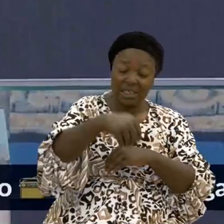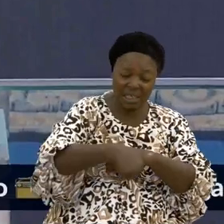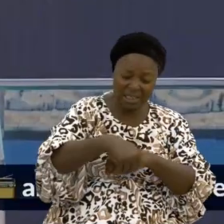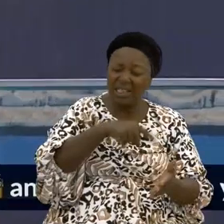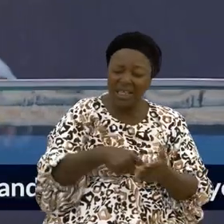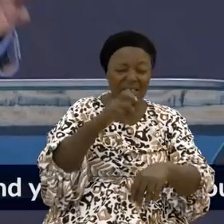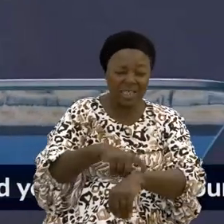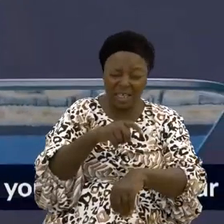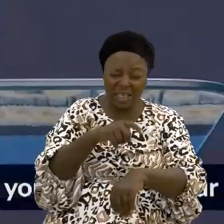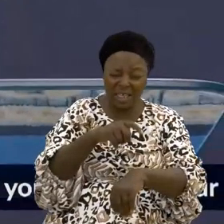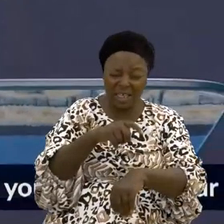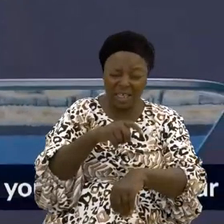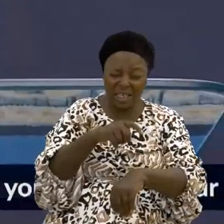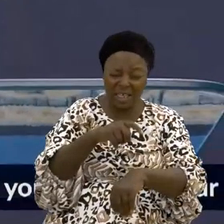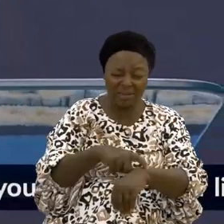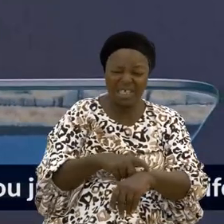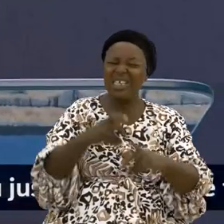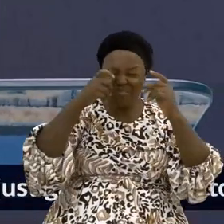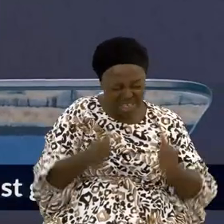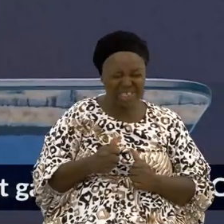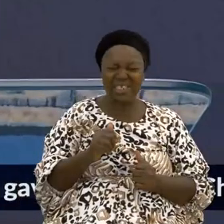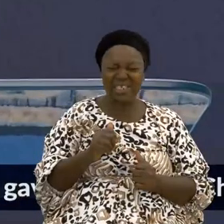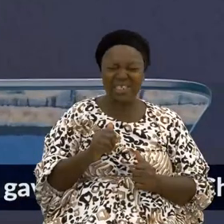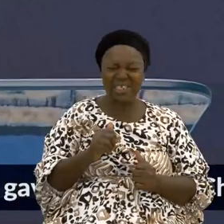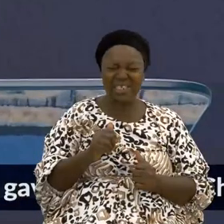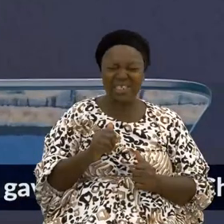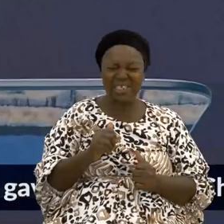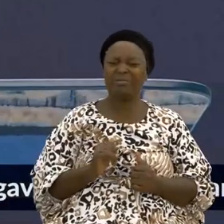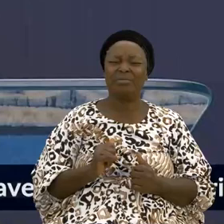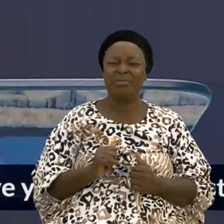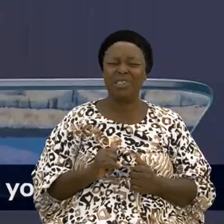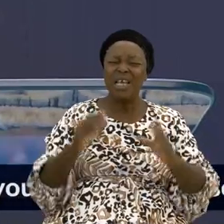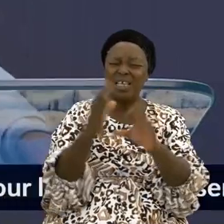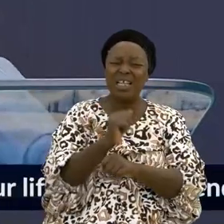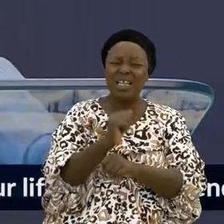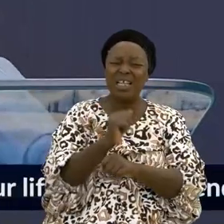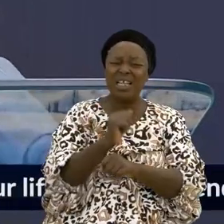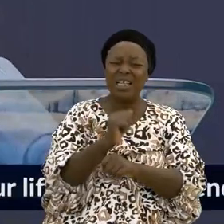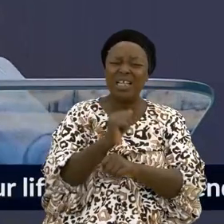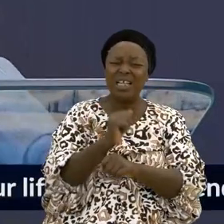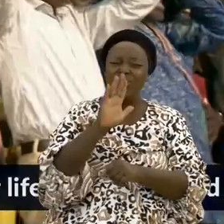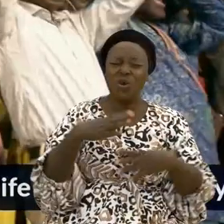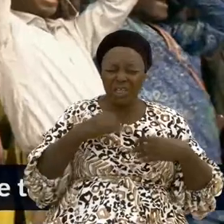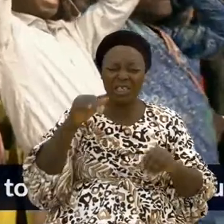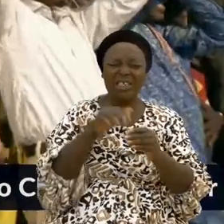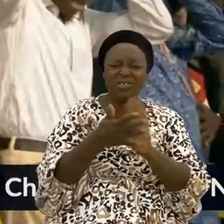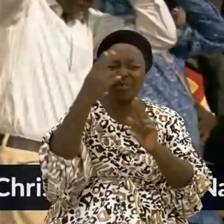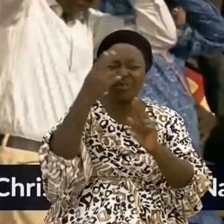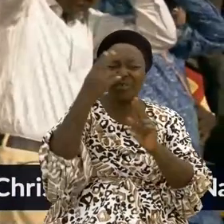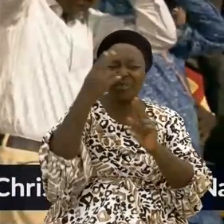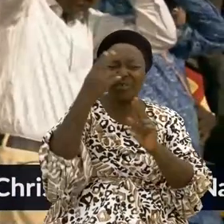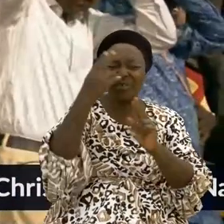this time, immediately, get your healing in Jesus'